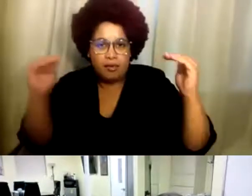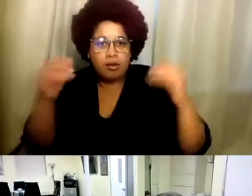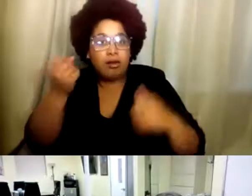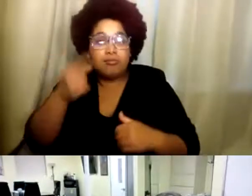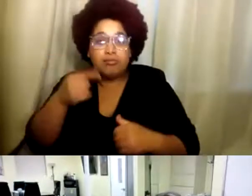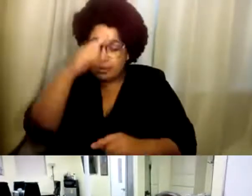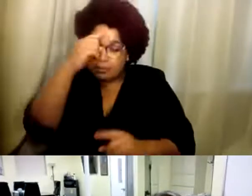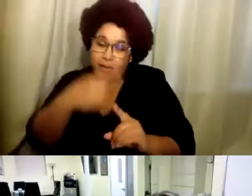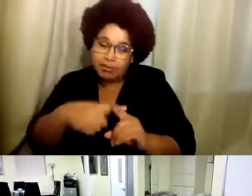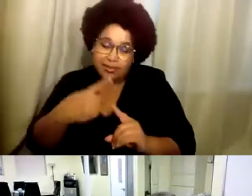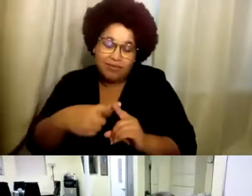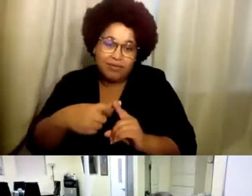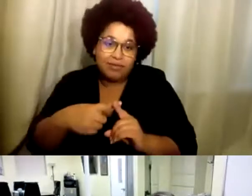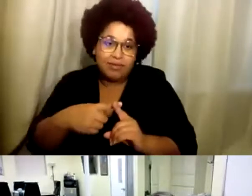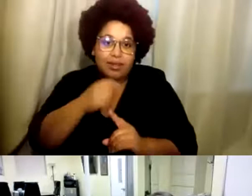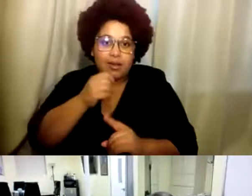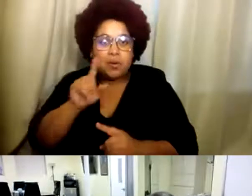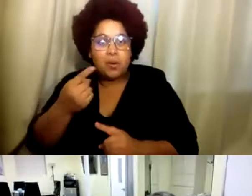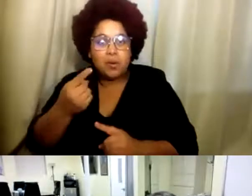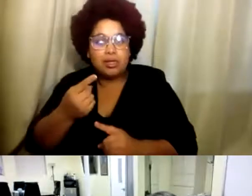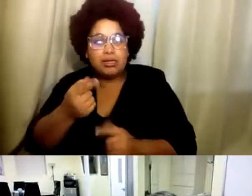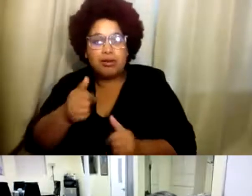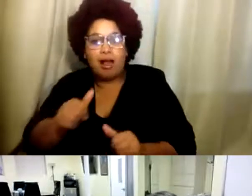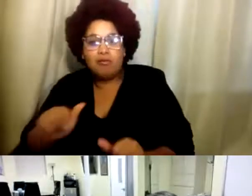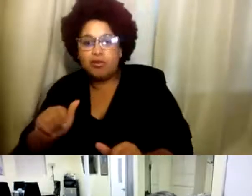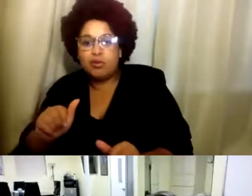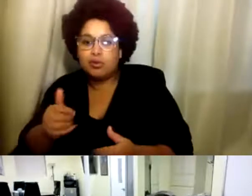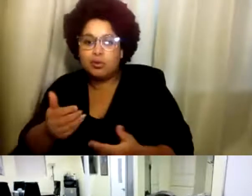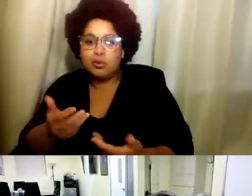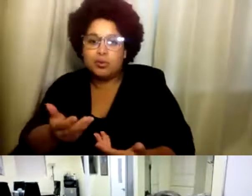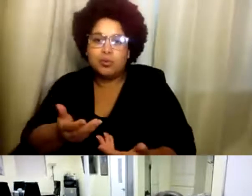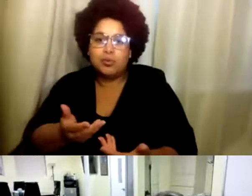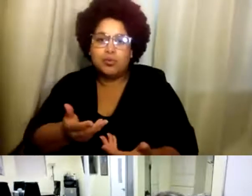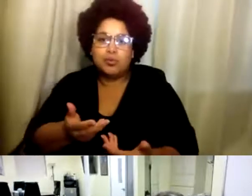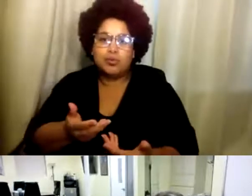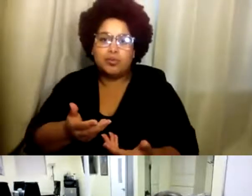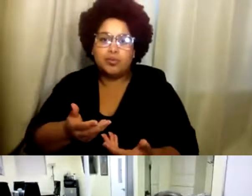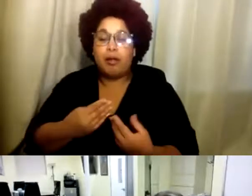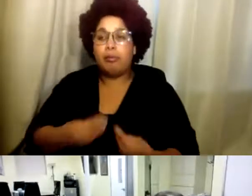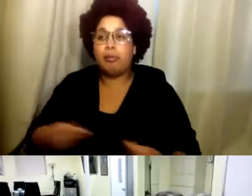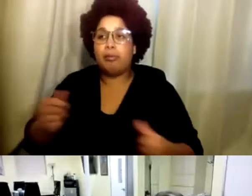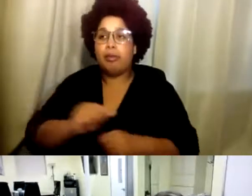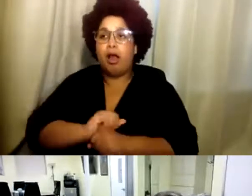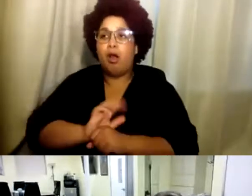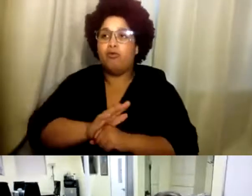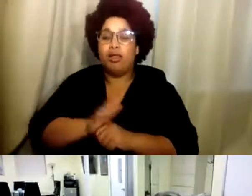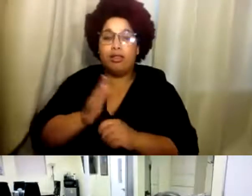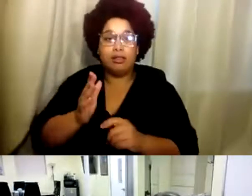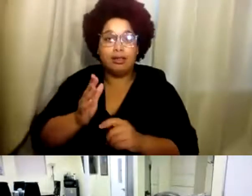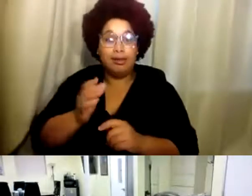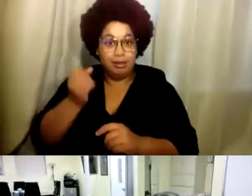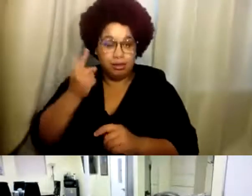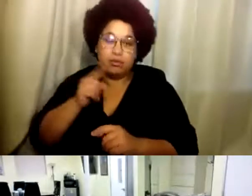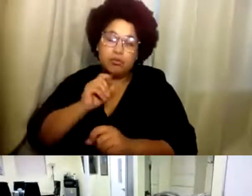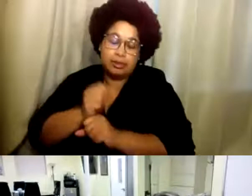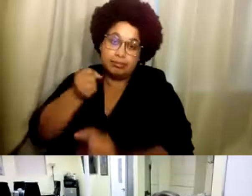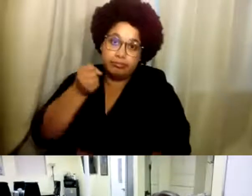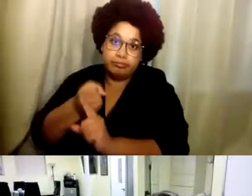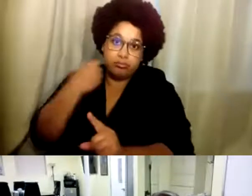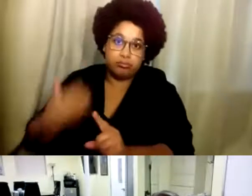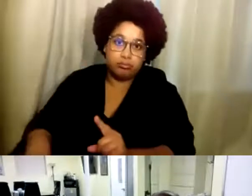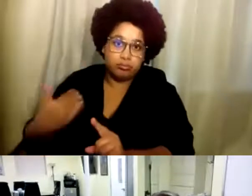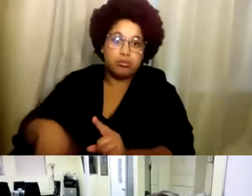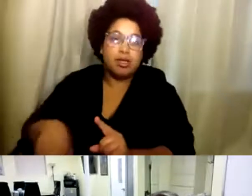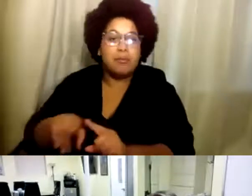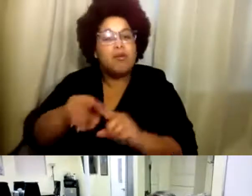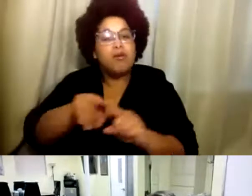positive thing, not just in an effort to mitigate COVID as it's had a major impact on our society,